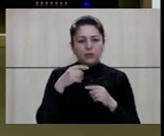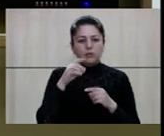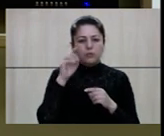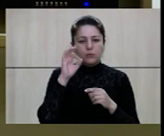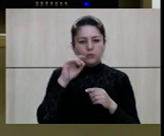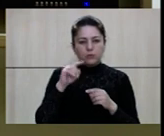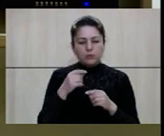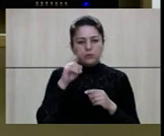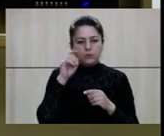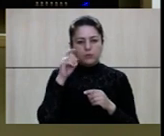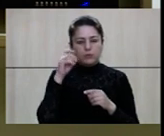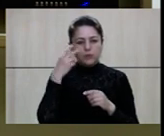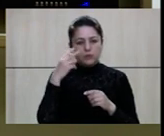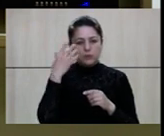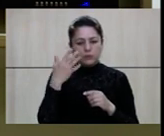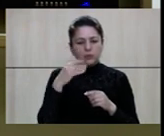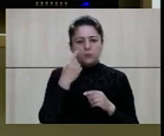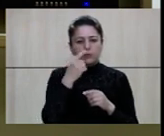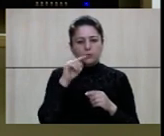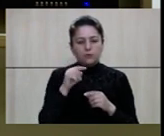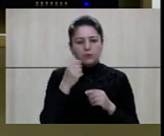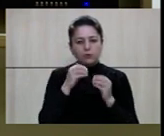0,125 ko'paytirib 1,14.